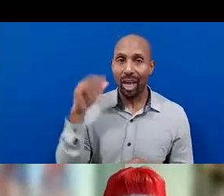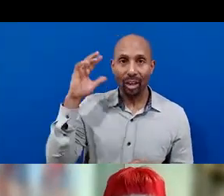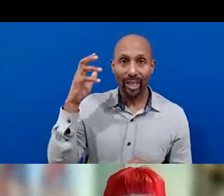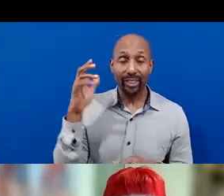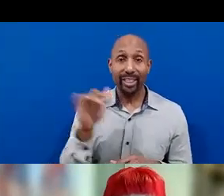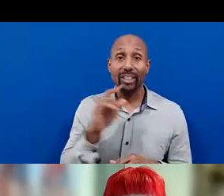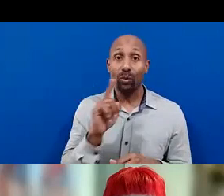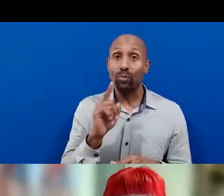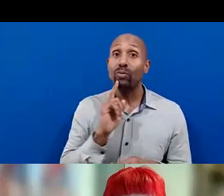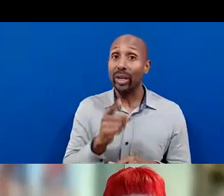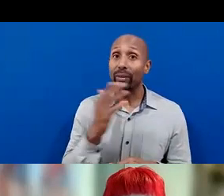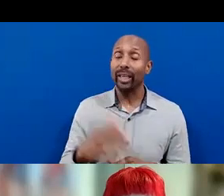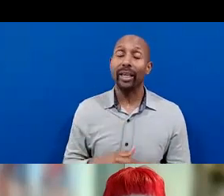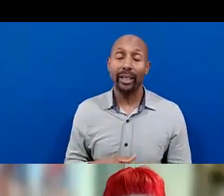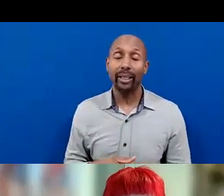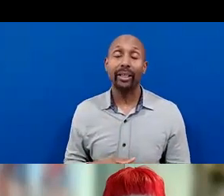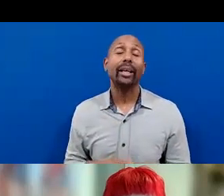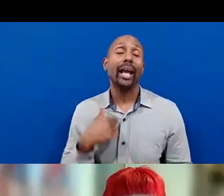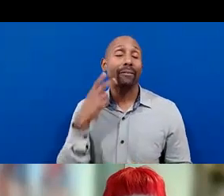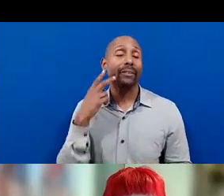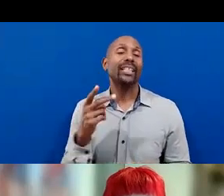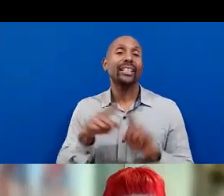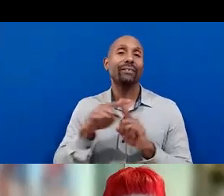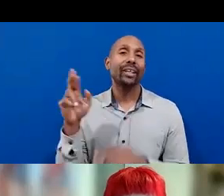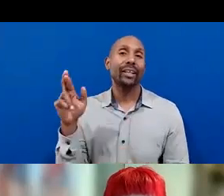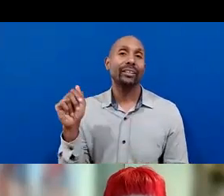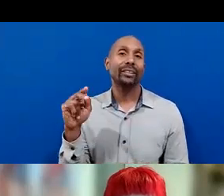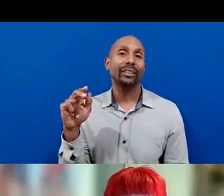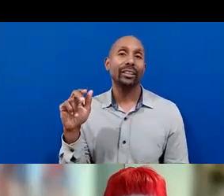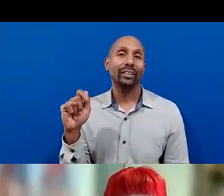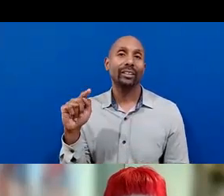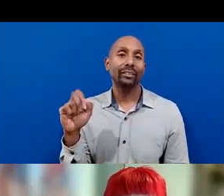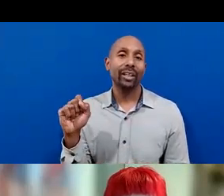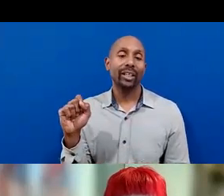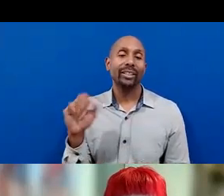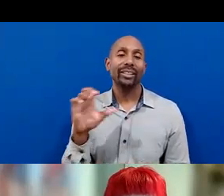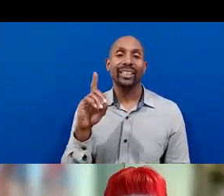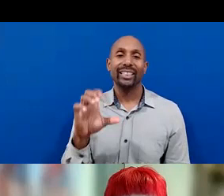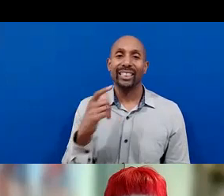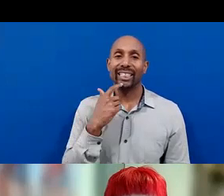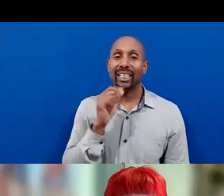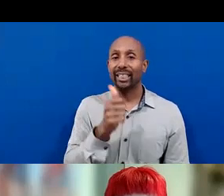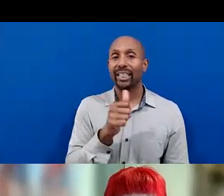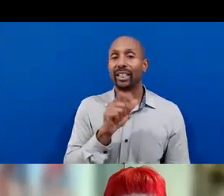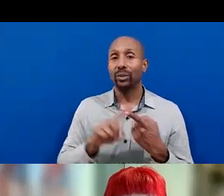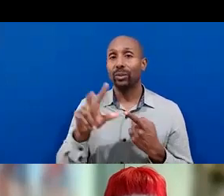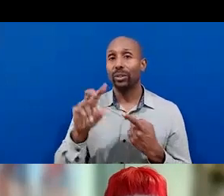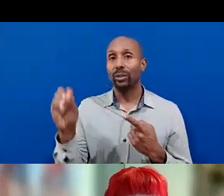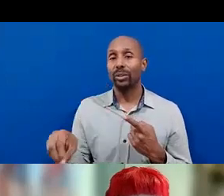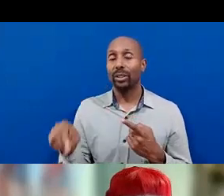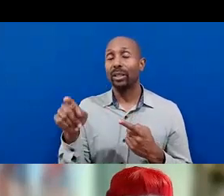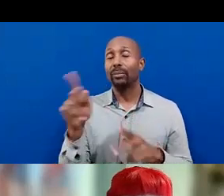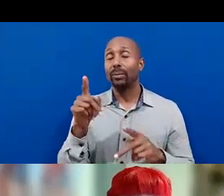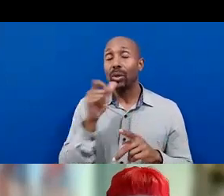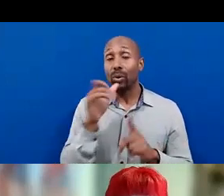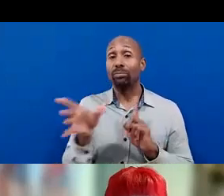different. You know, I think the CDC says 10 to 30% of people who get COVID get long COVID. I've